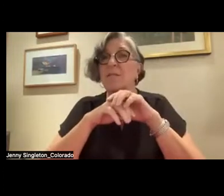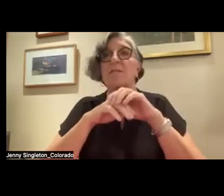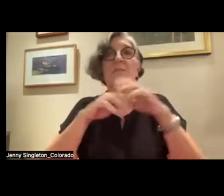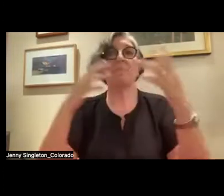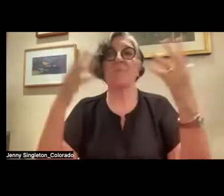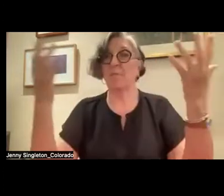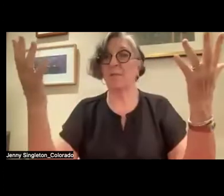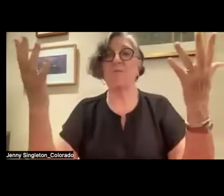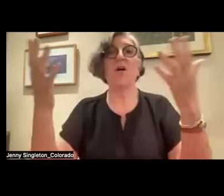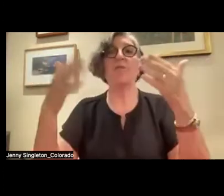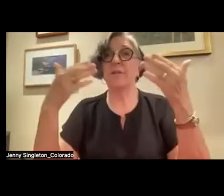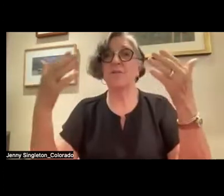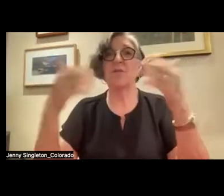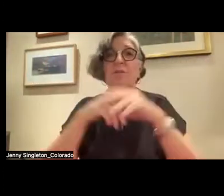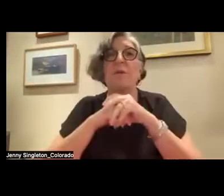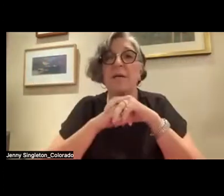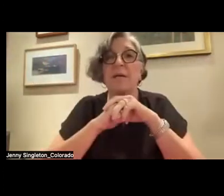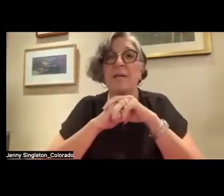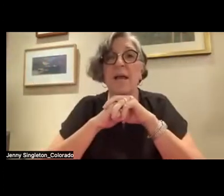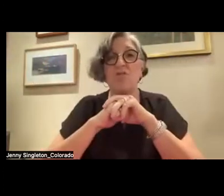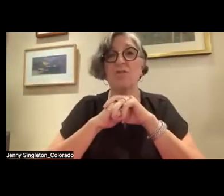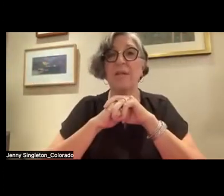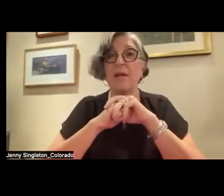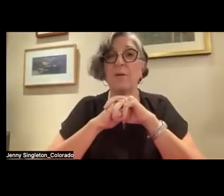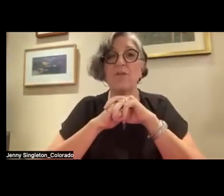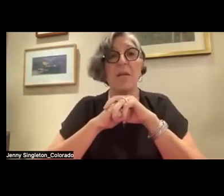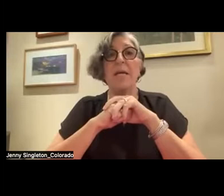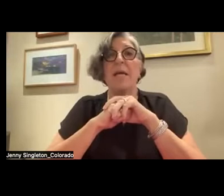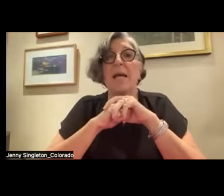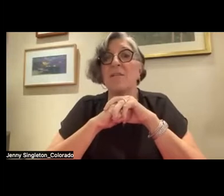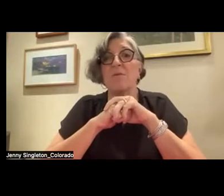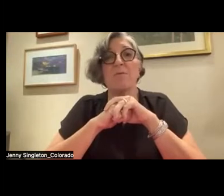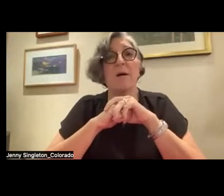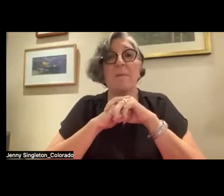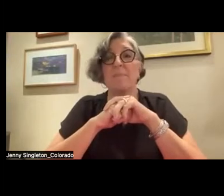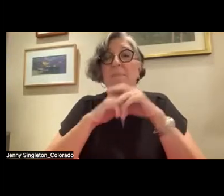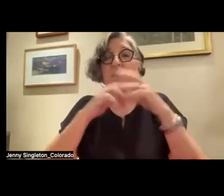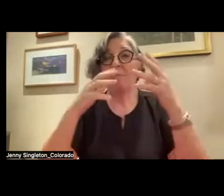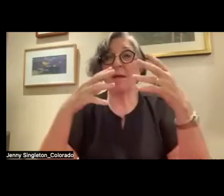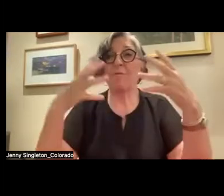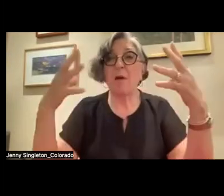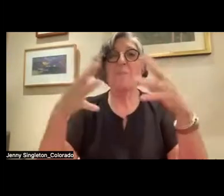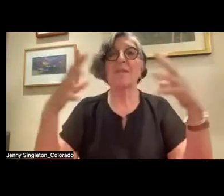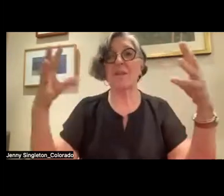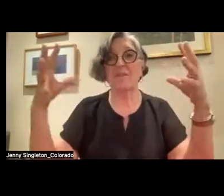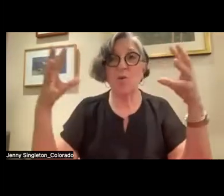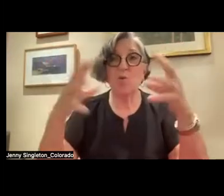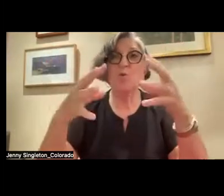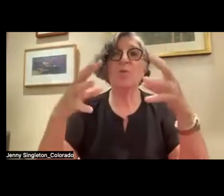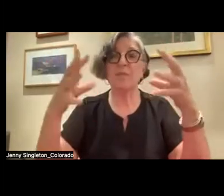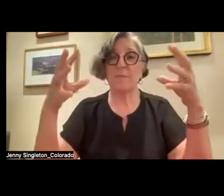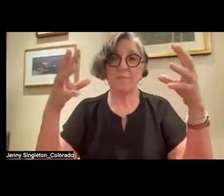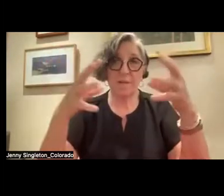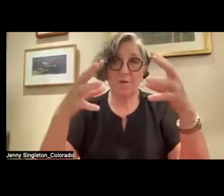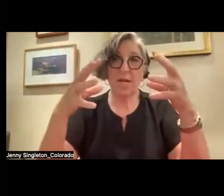communication system that will evolve into a natural language. And so, and from these kind of